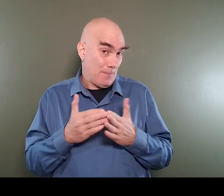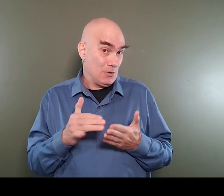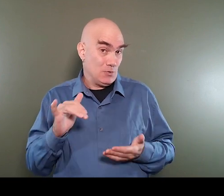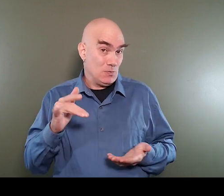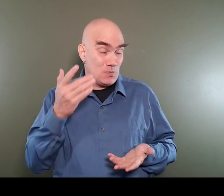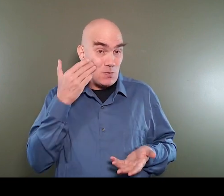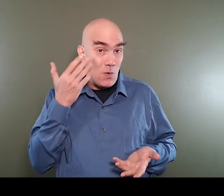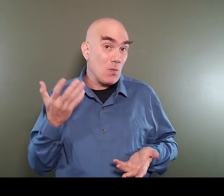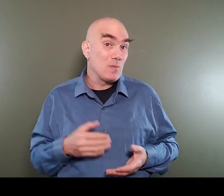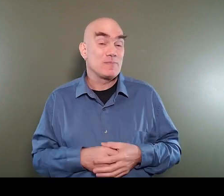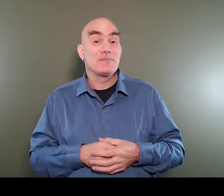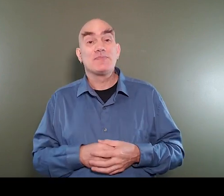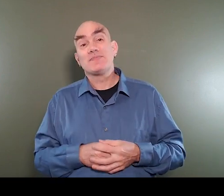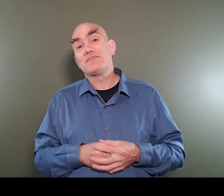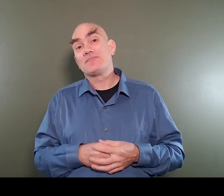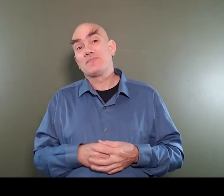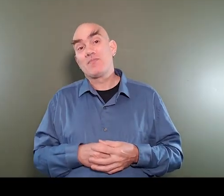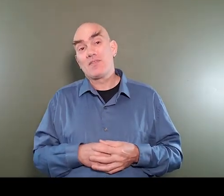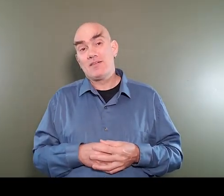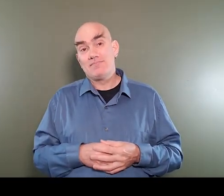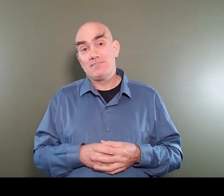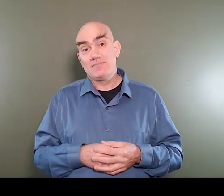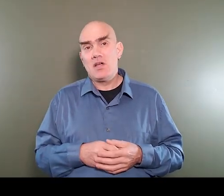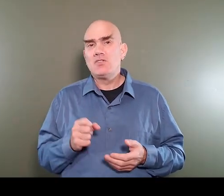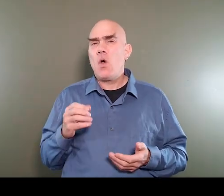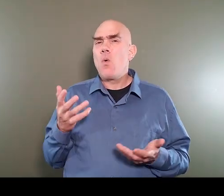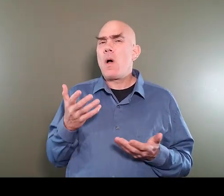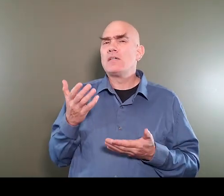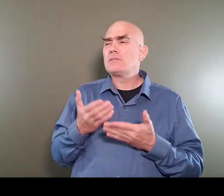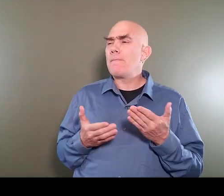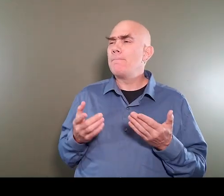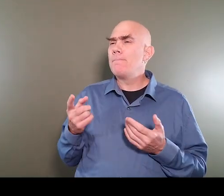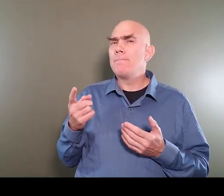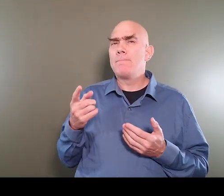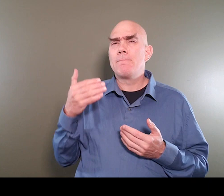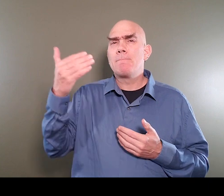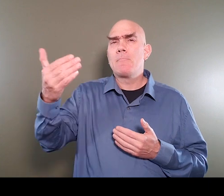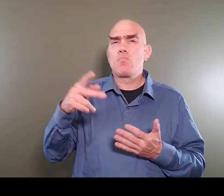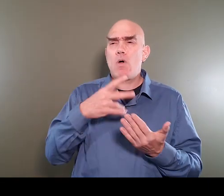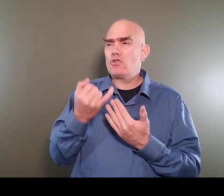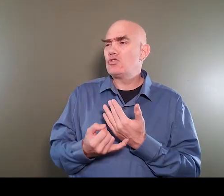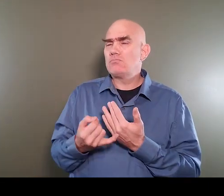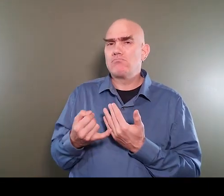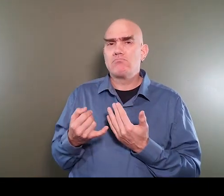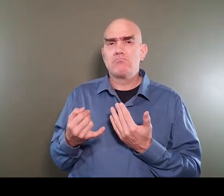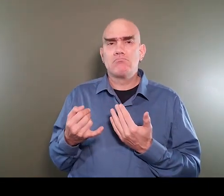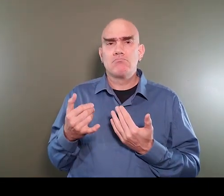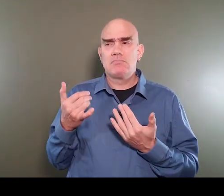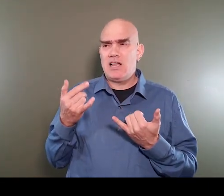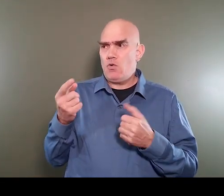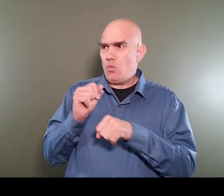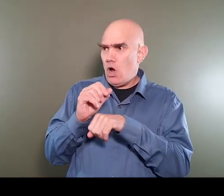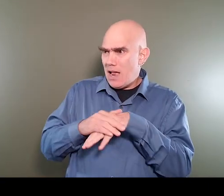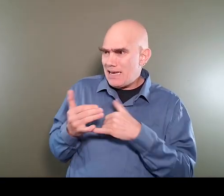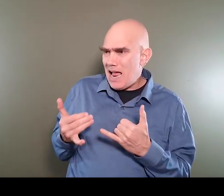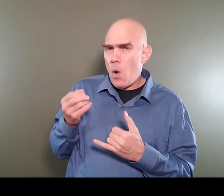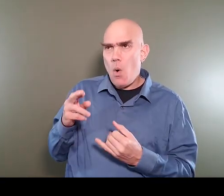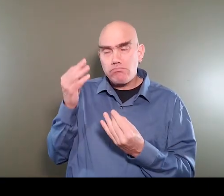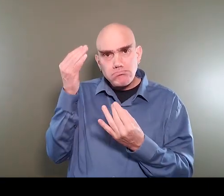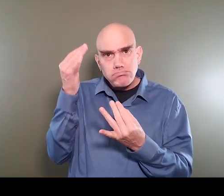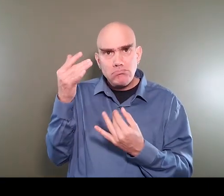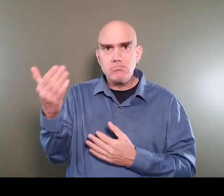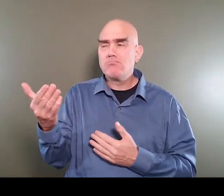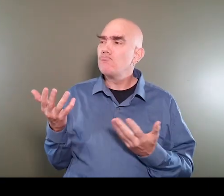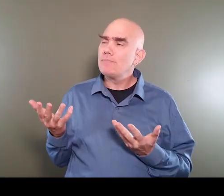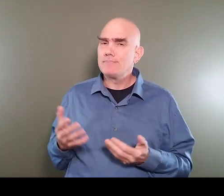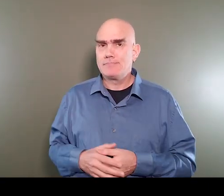the world in that book as well. So what are some upcoming projects that you all are working on